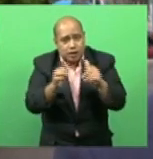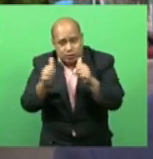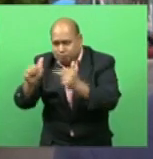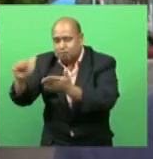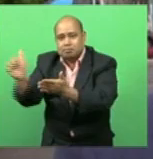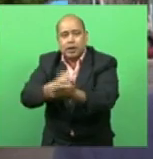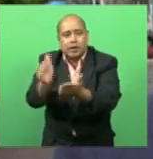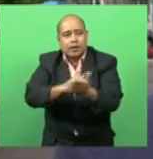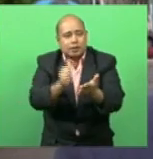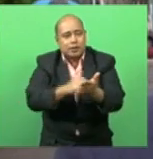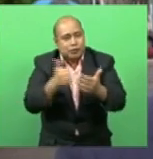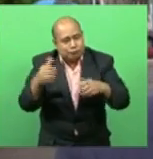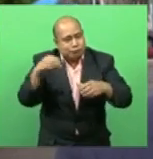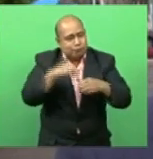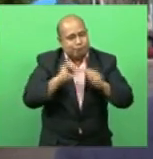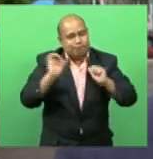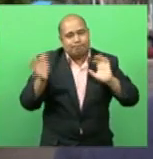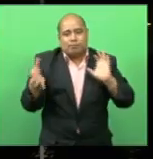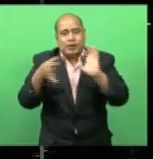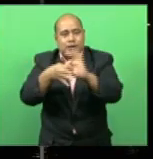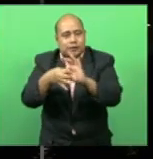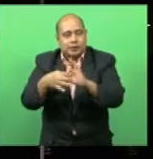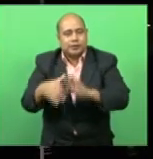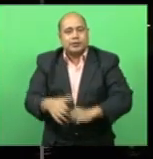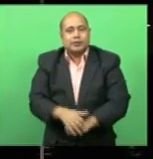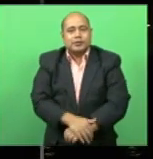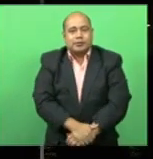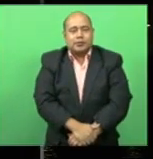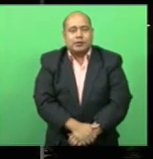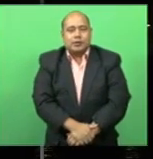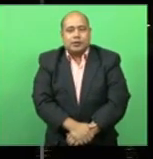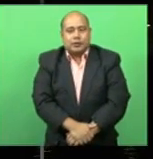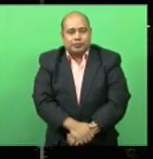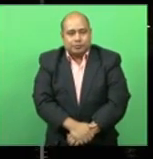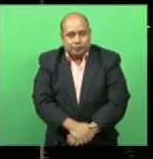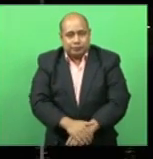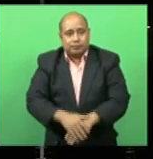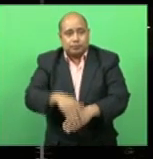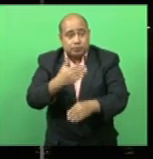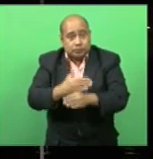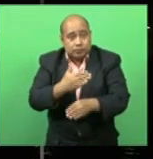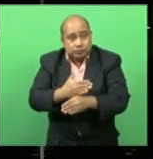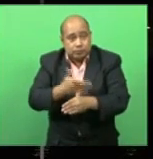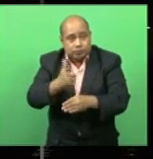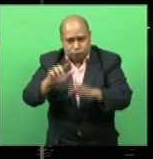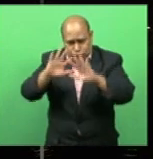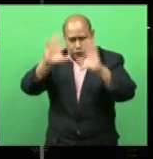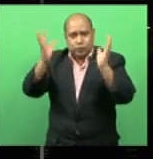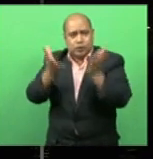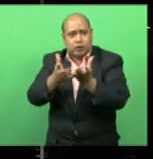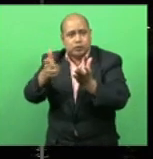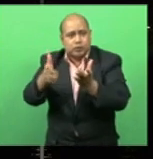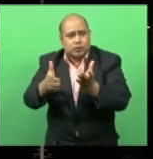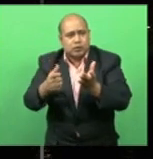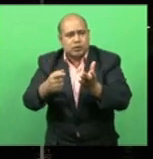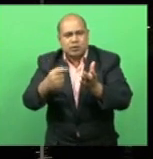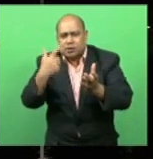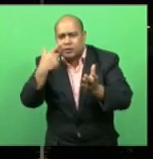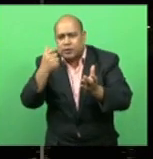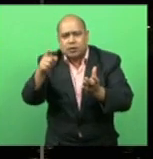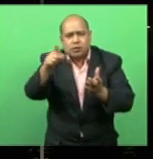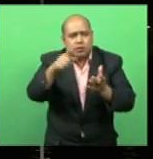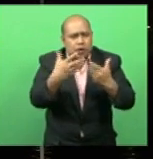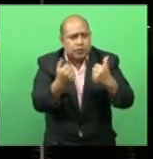Apiniso Wangarandovu, FBC News. As work continues around the world to find a vaccine, there has been a huge breakthrough in the hunt for the